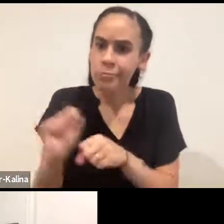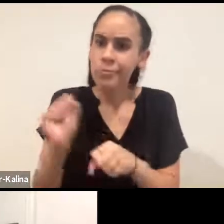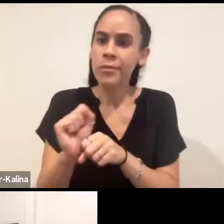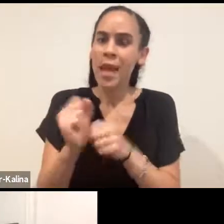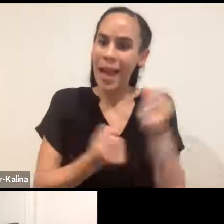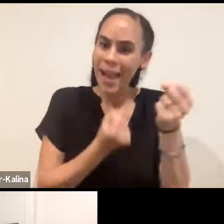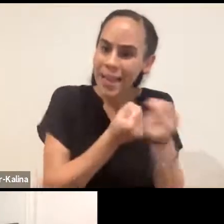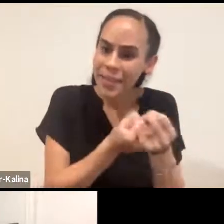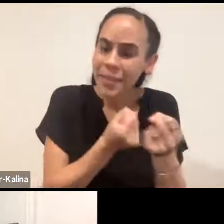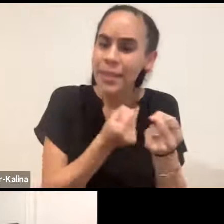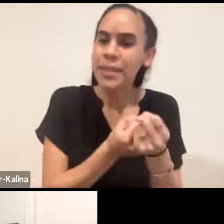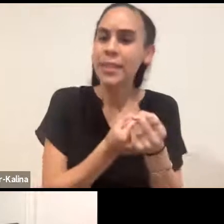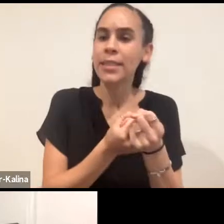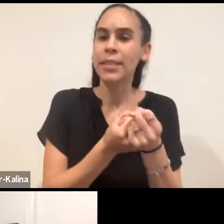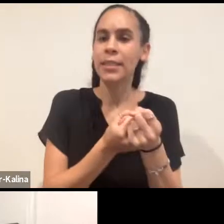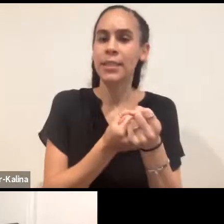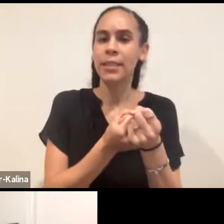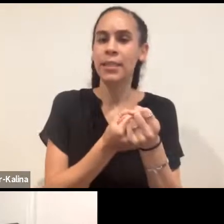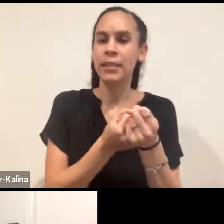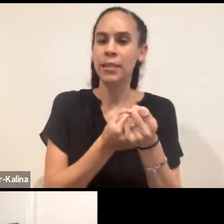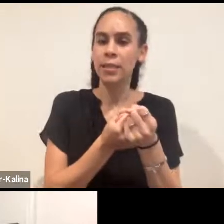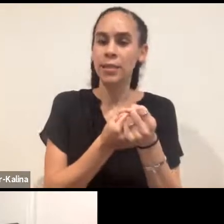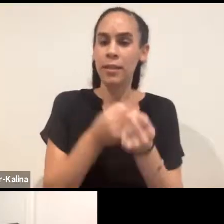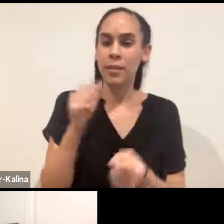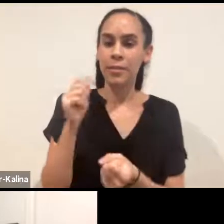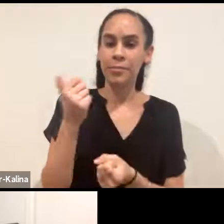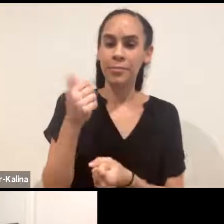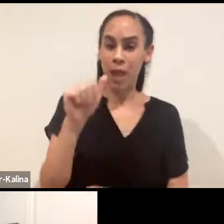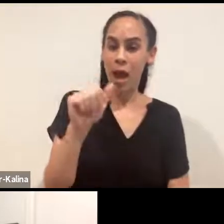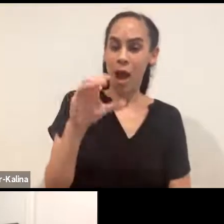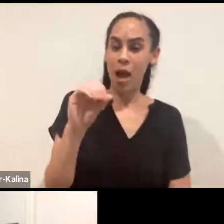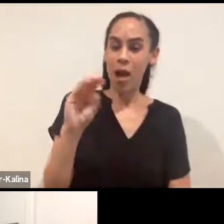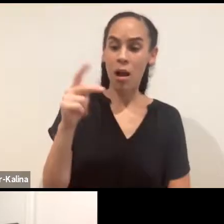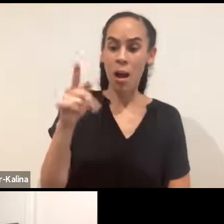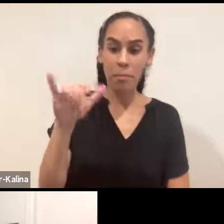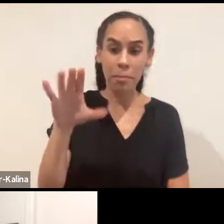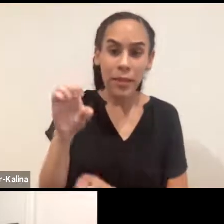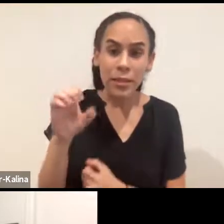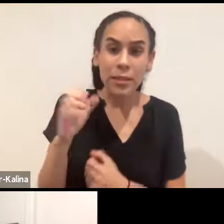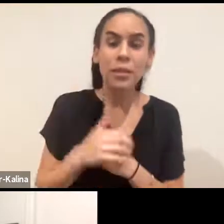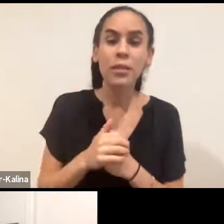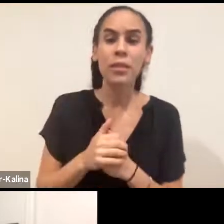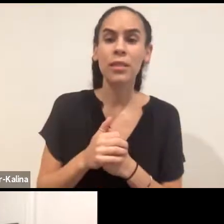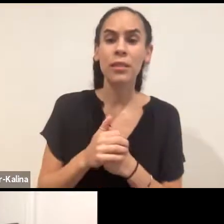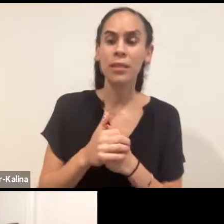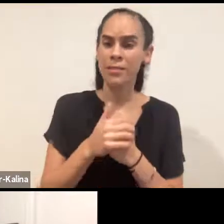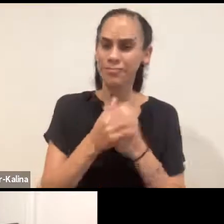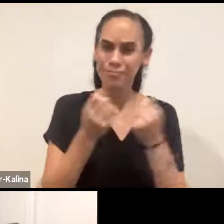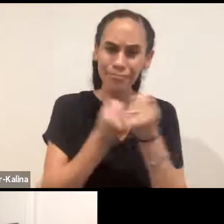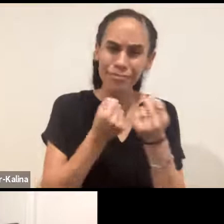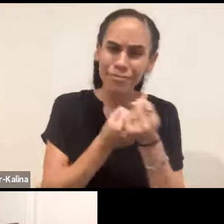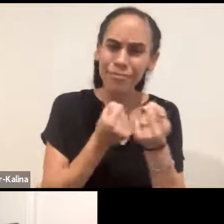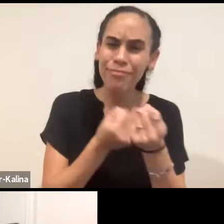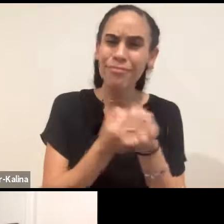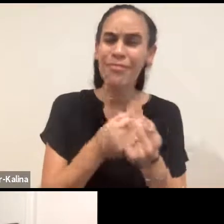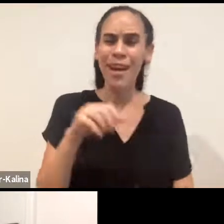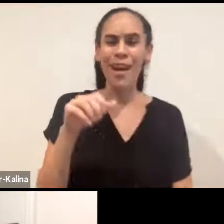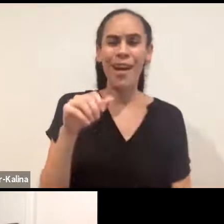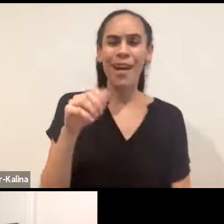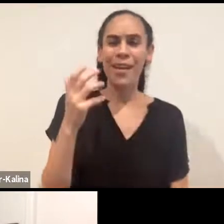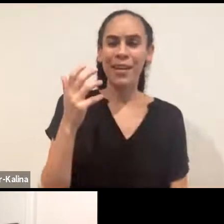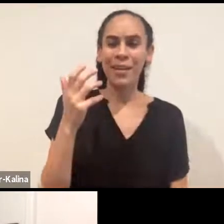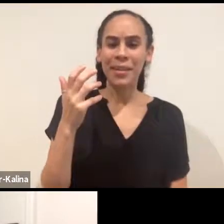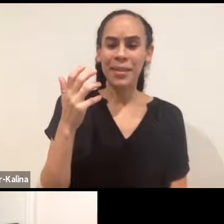advocacy, which is being an accomplice, which is activism, which you and several of us are doing as